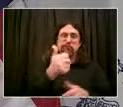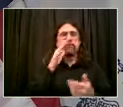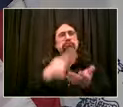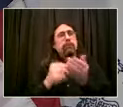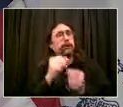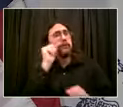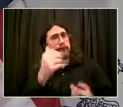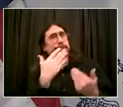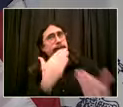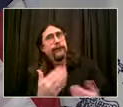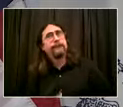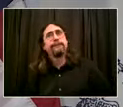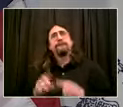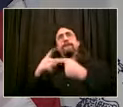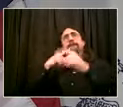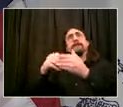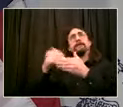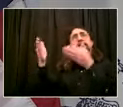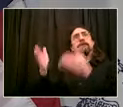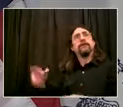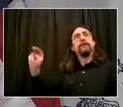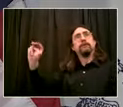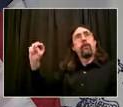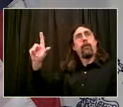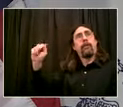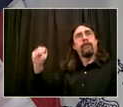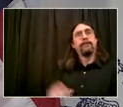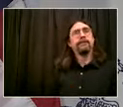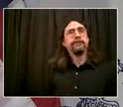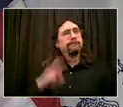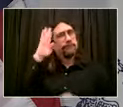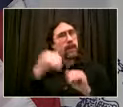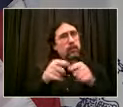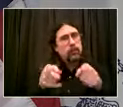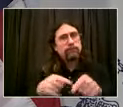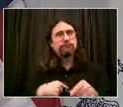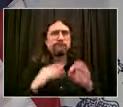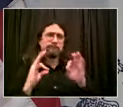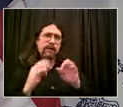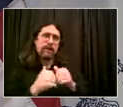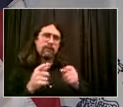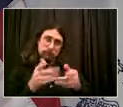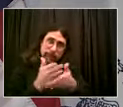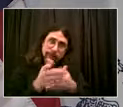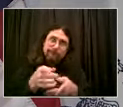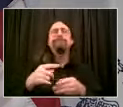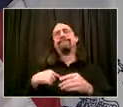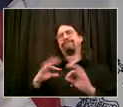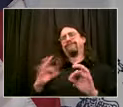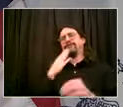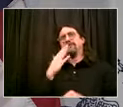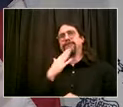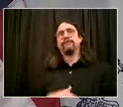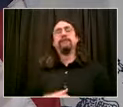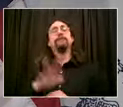Hey, good morning, everybody. Hey, Nolan, how you been? I'm all right. Why did it take 11 months to get a reopening,